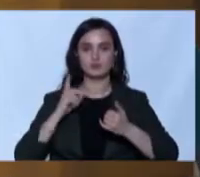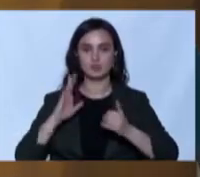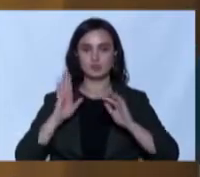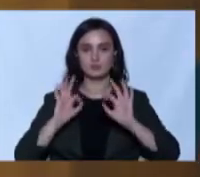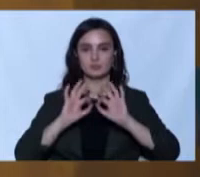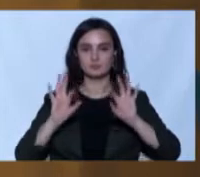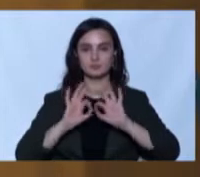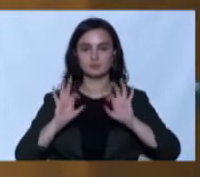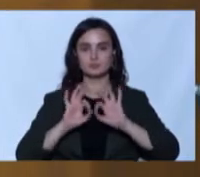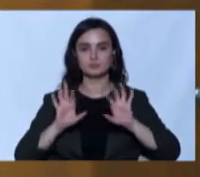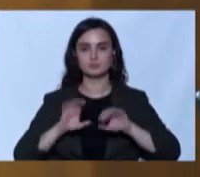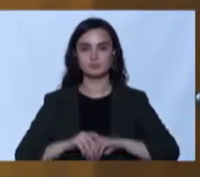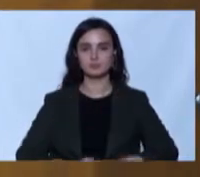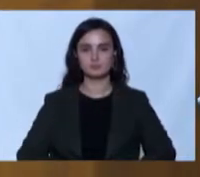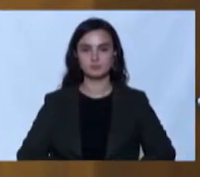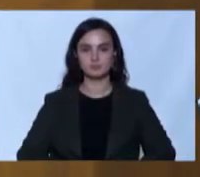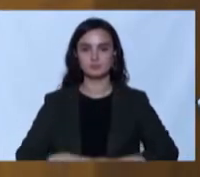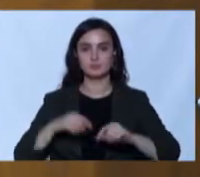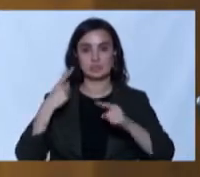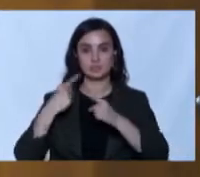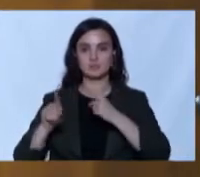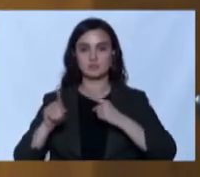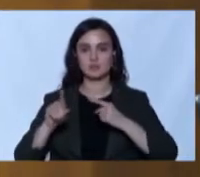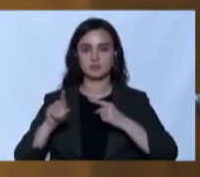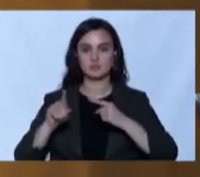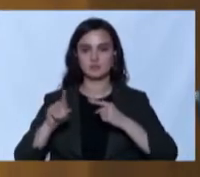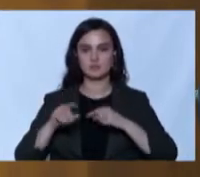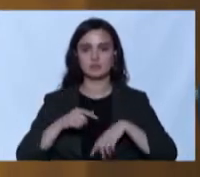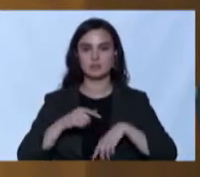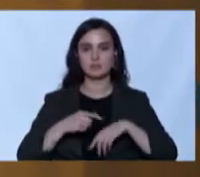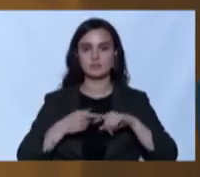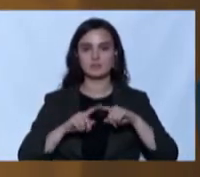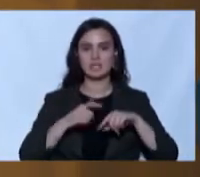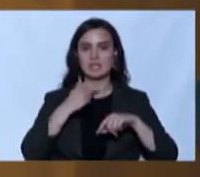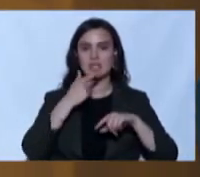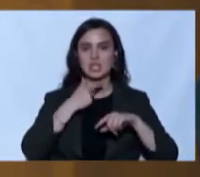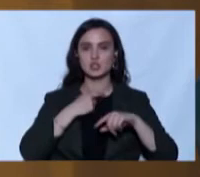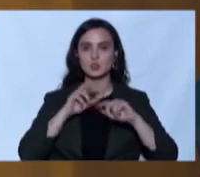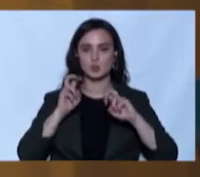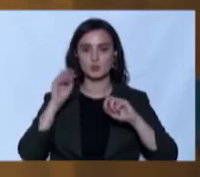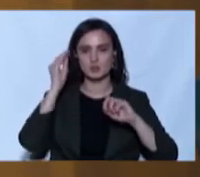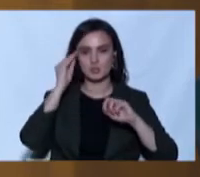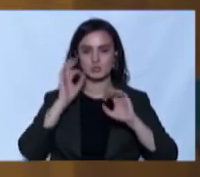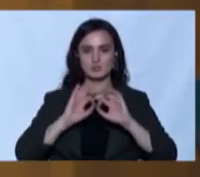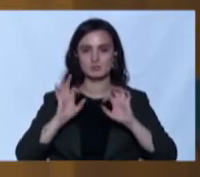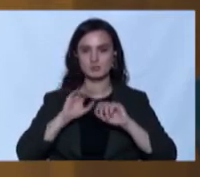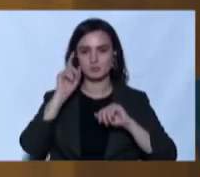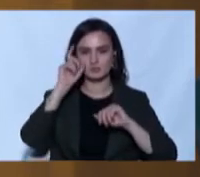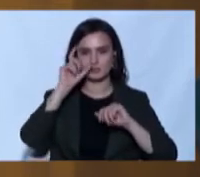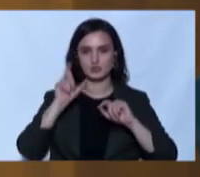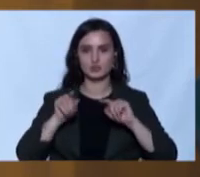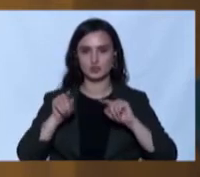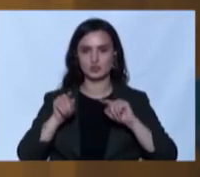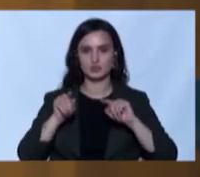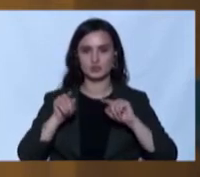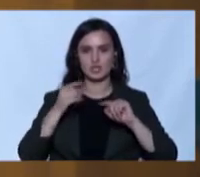talk about another classic horror, the man behind